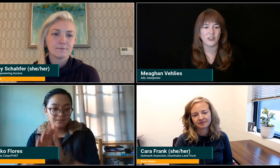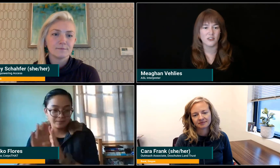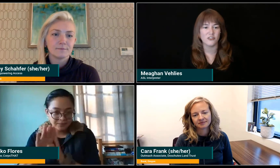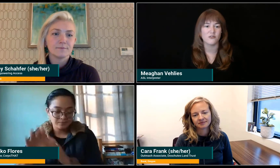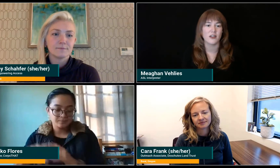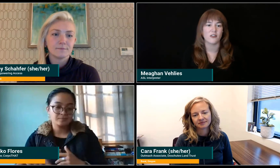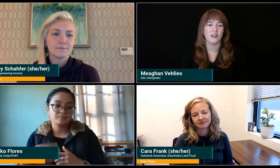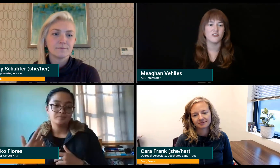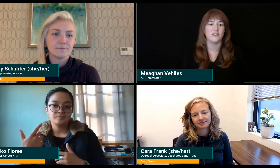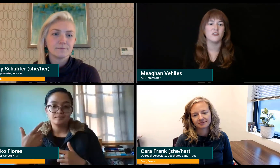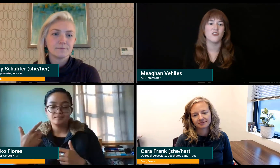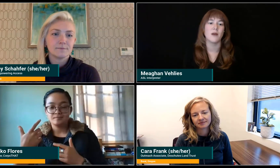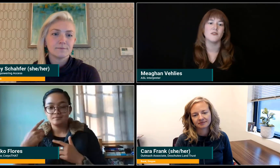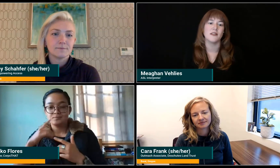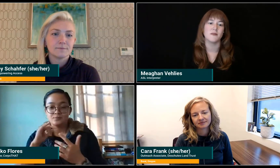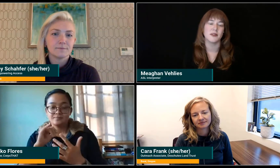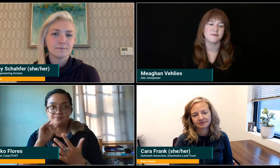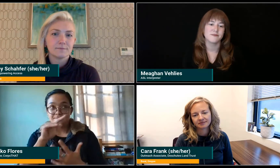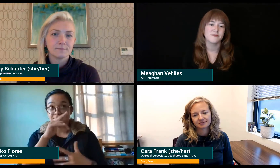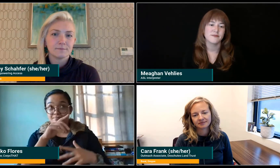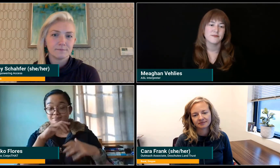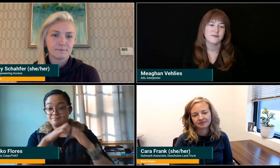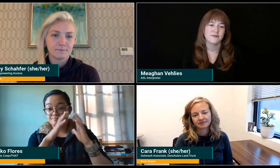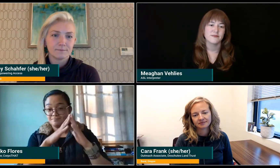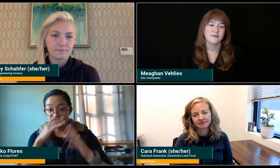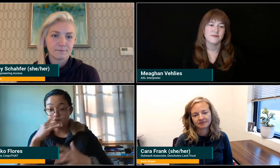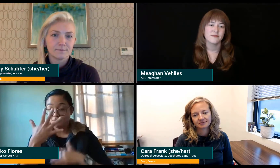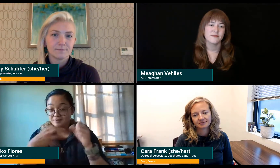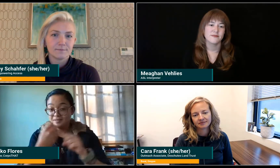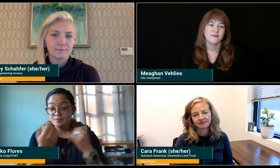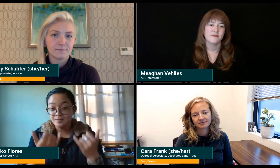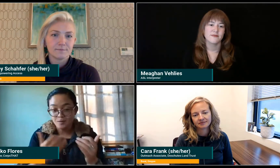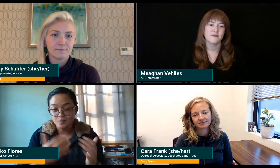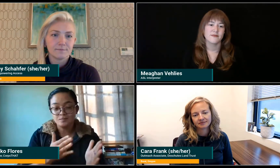outdoor education, recreation, and job development.